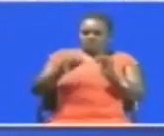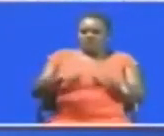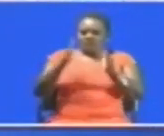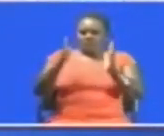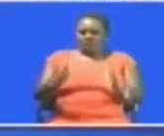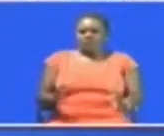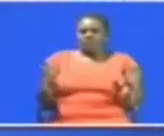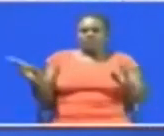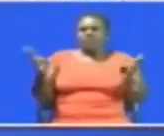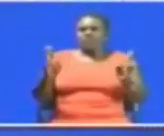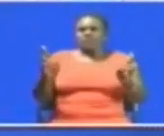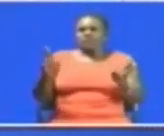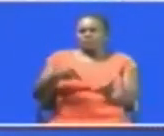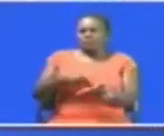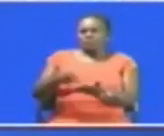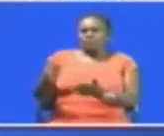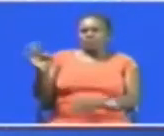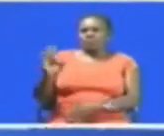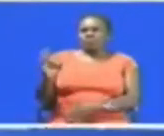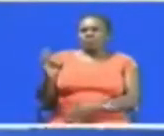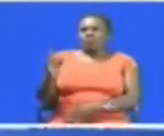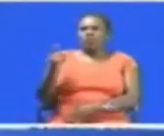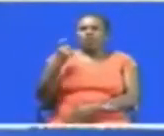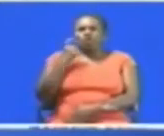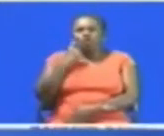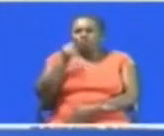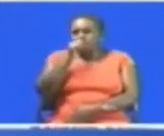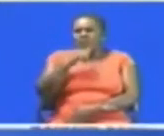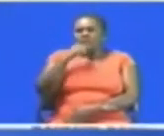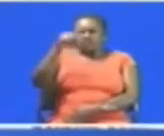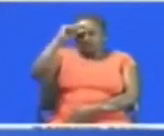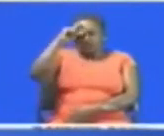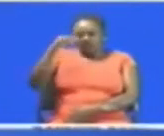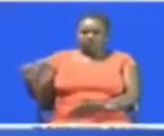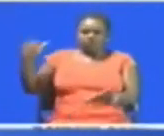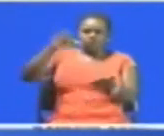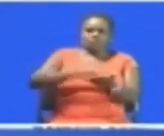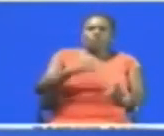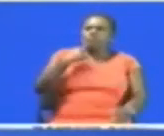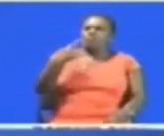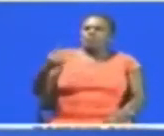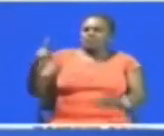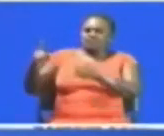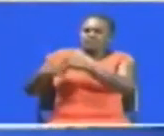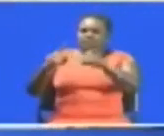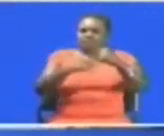the country should be ready to buy fertilizer at commercial rates if the government fails to import